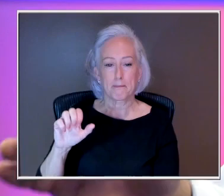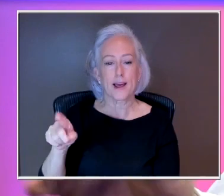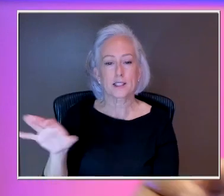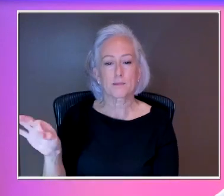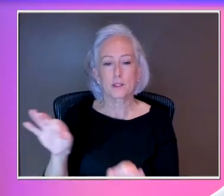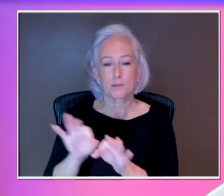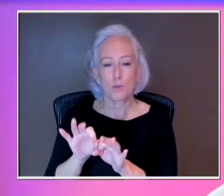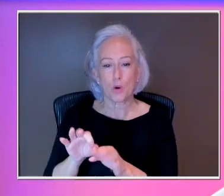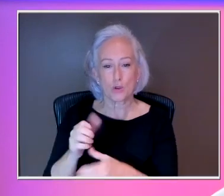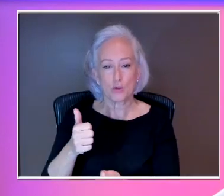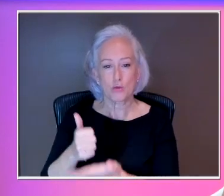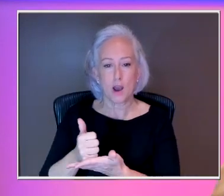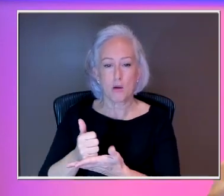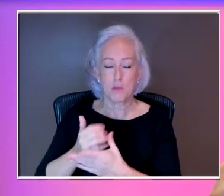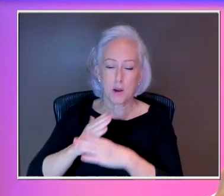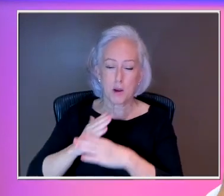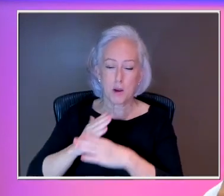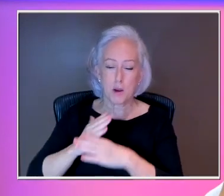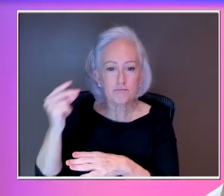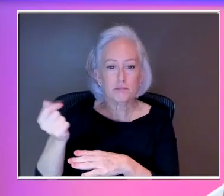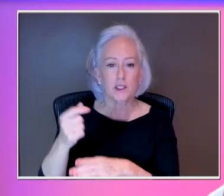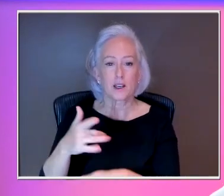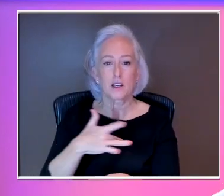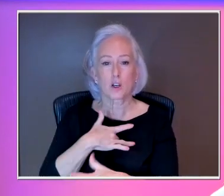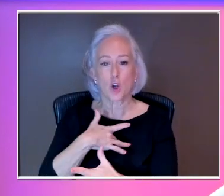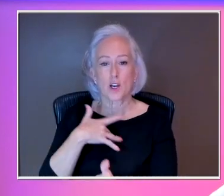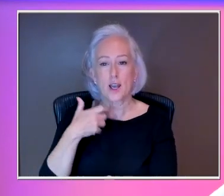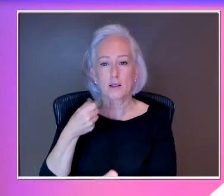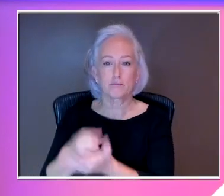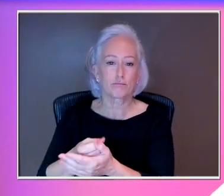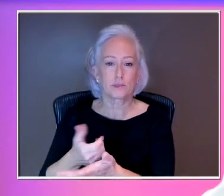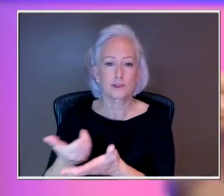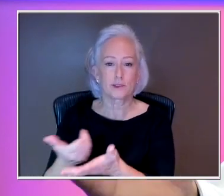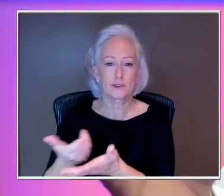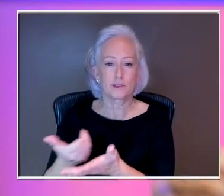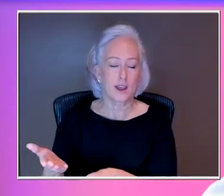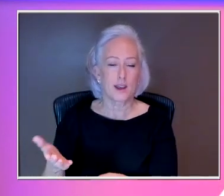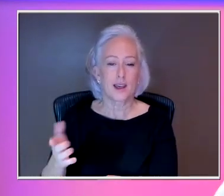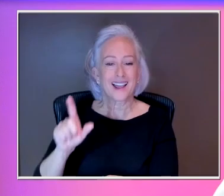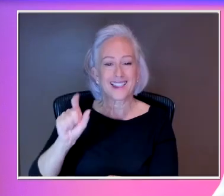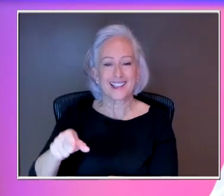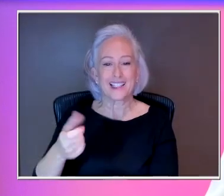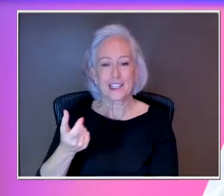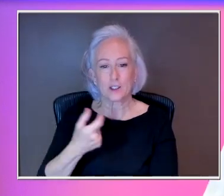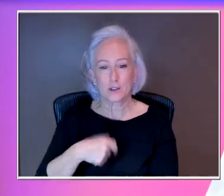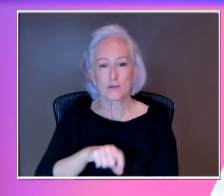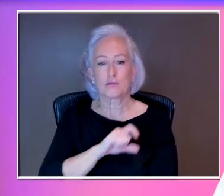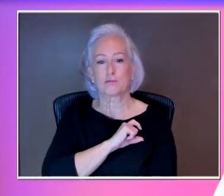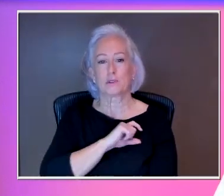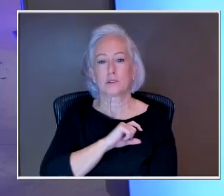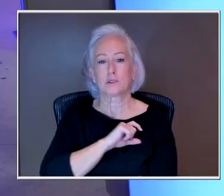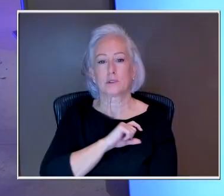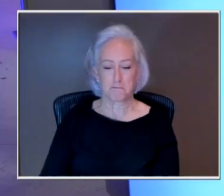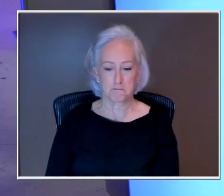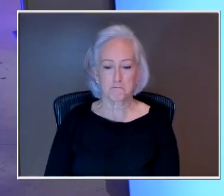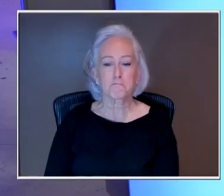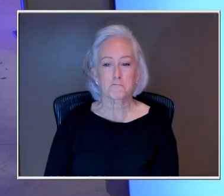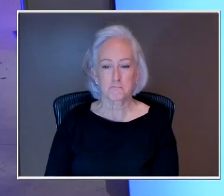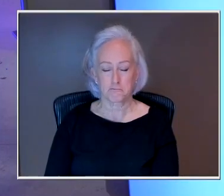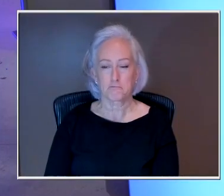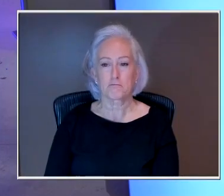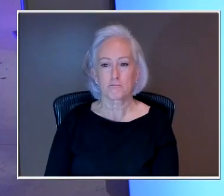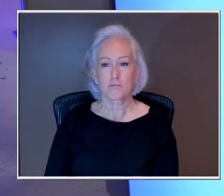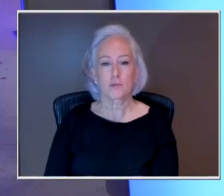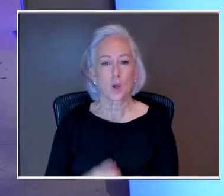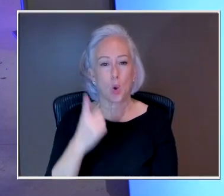sudden cardiac death and the need for an ICD. And so it can make a huge impact on your life. We have time for one more